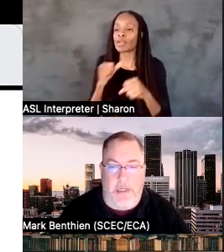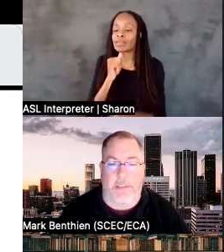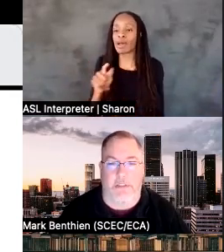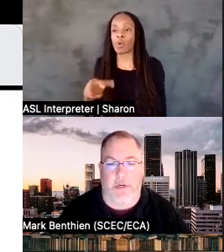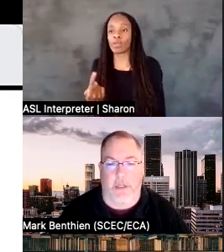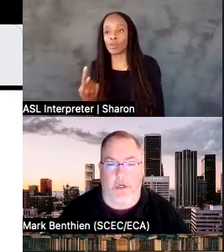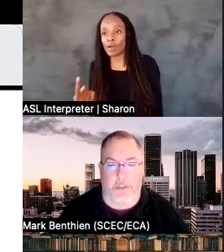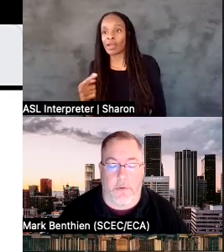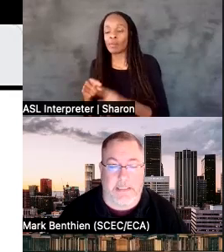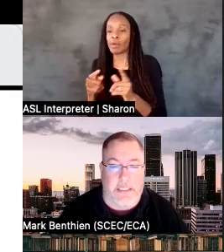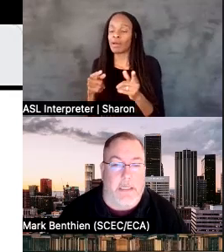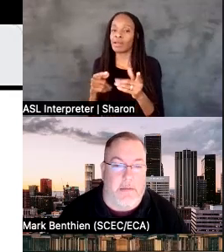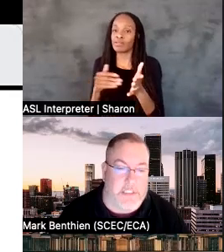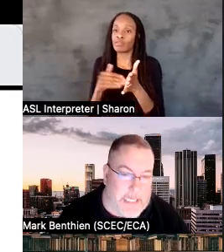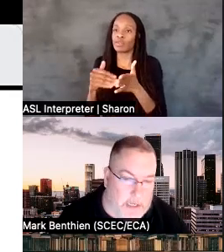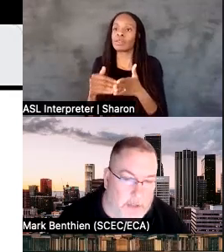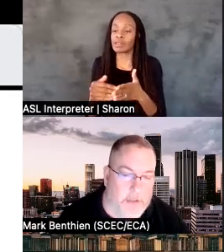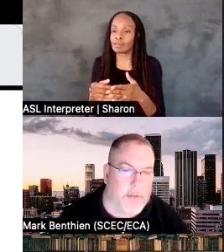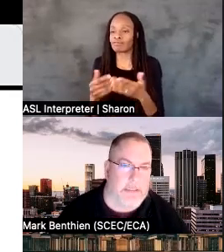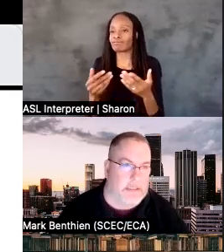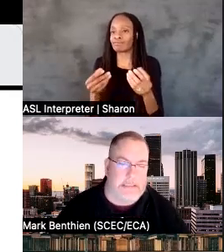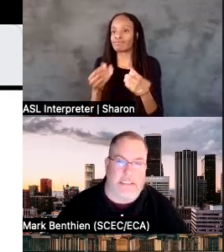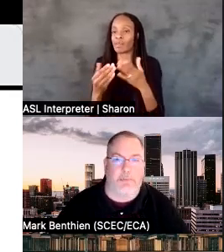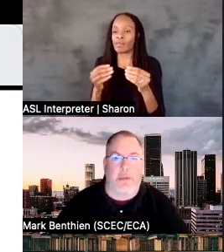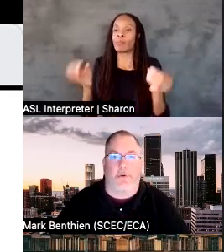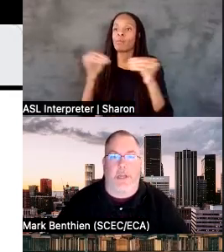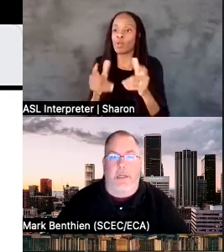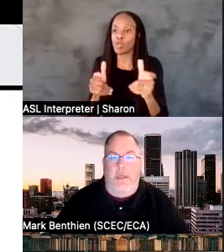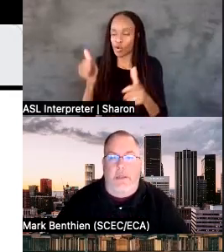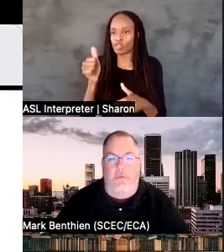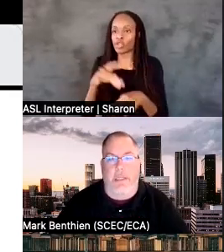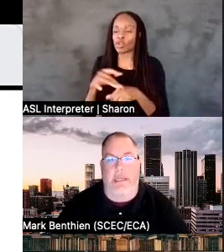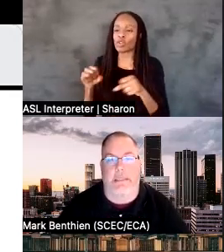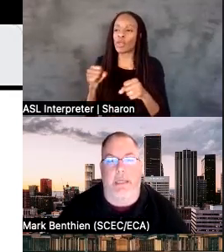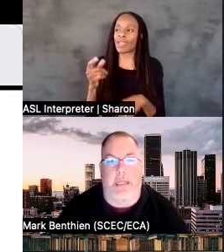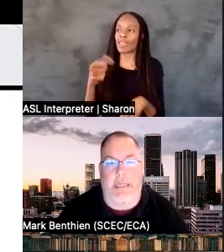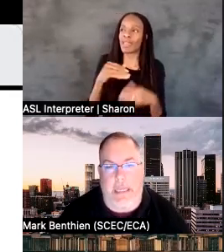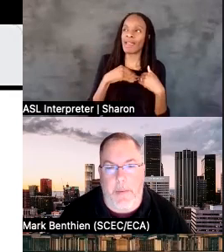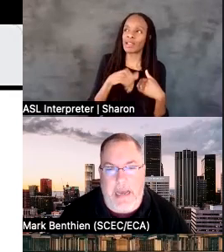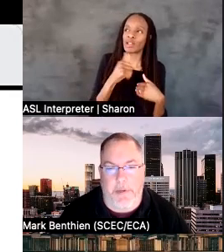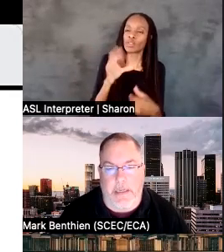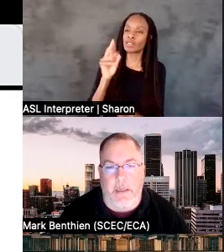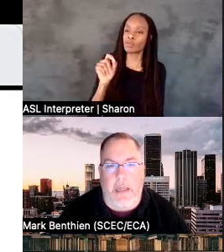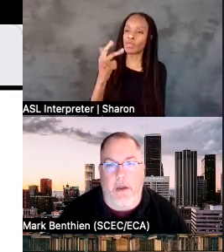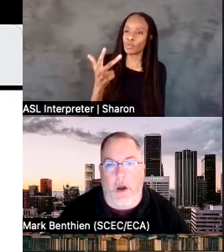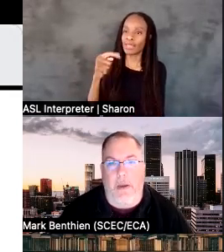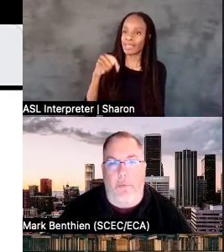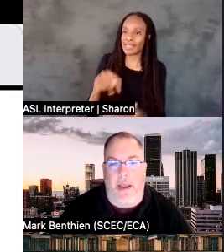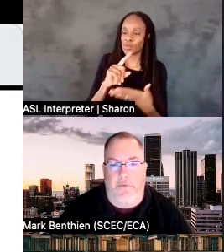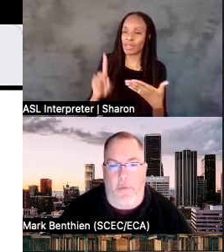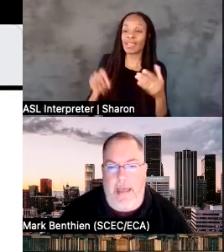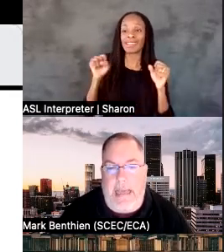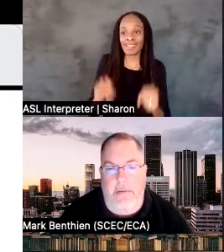the sequence of very large earthquakes. They've just had another, I think 6.3 this weekend, and it can keep happening. And are